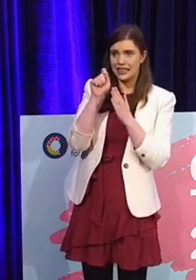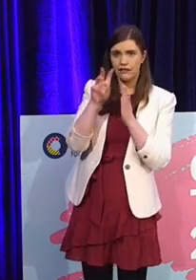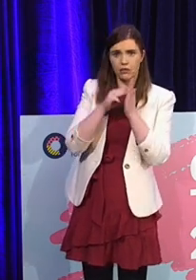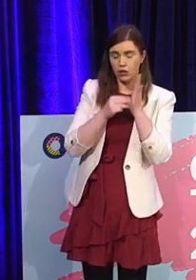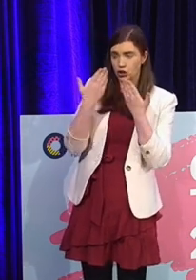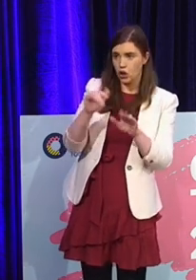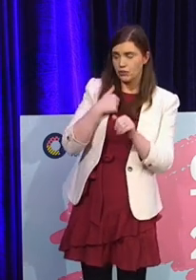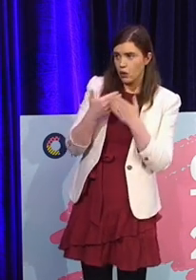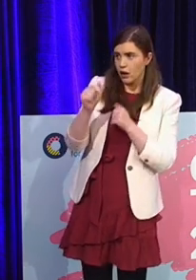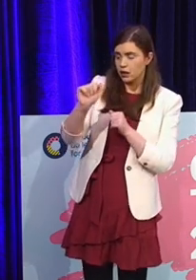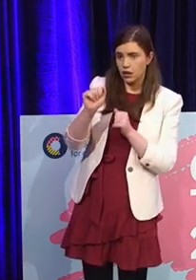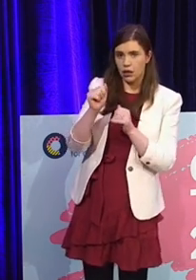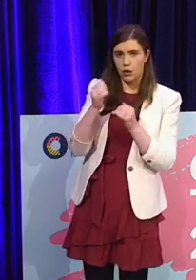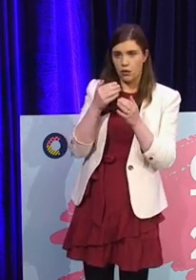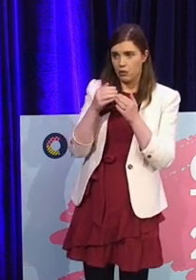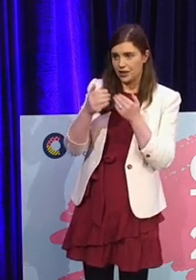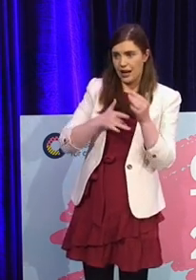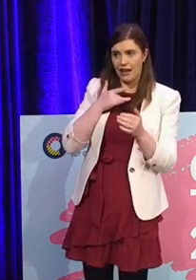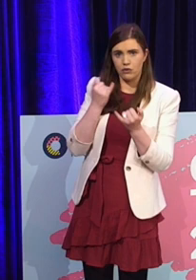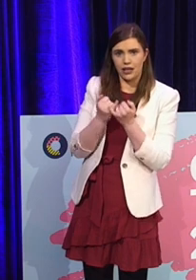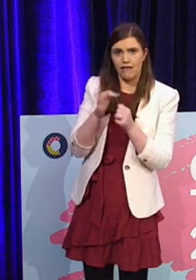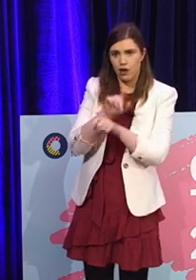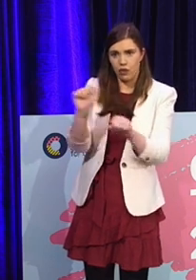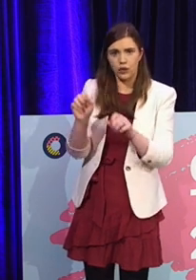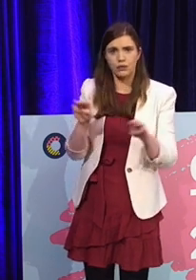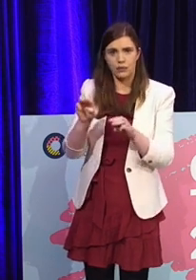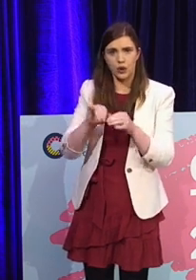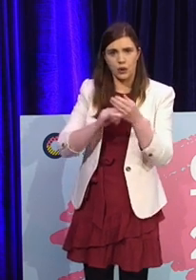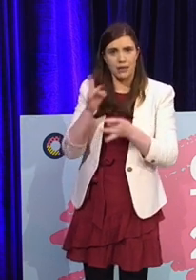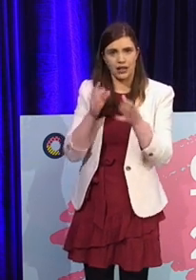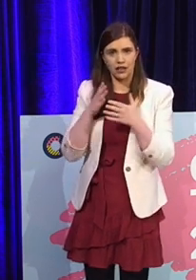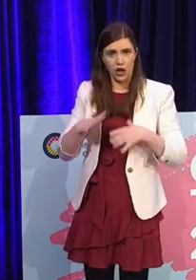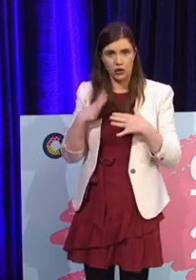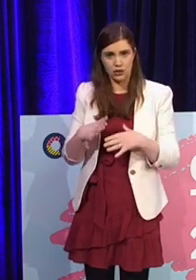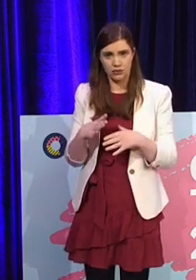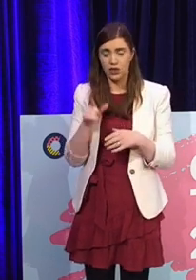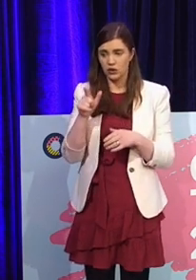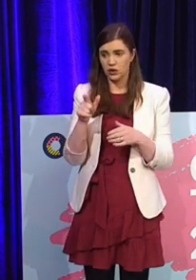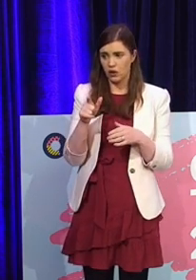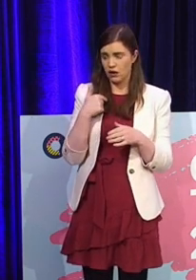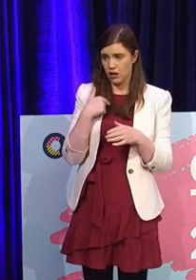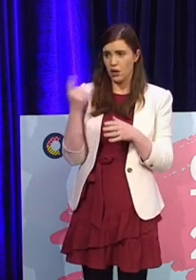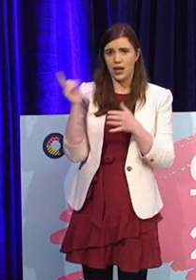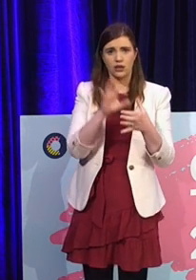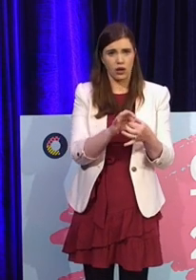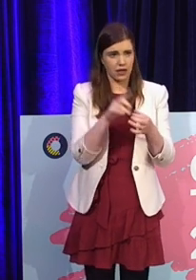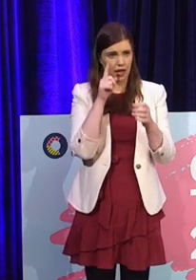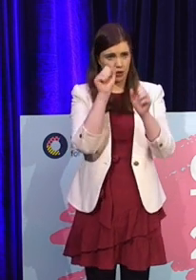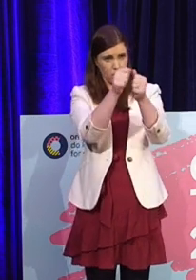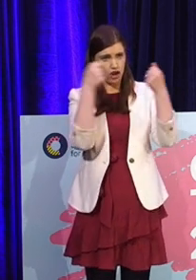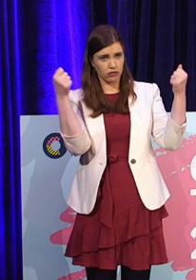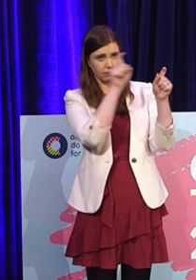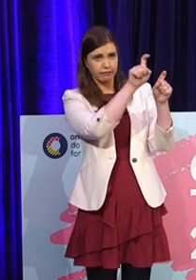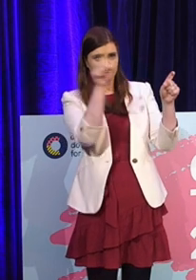huge environmental cause that fast fashion causes. I went home and I took a look in my wardrobe and I